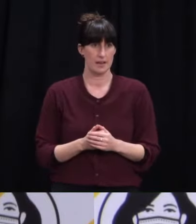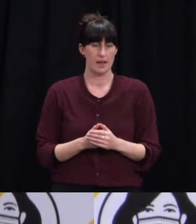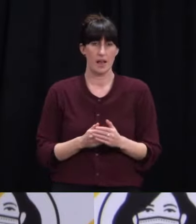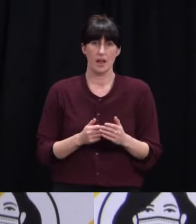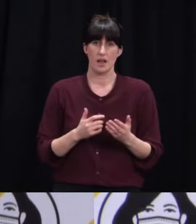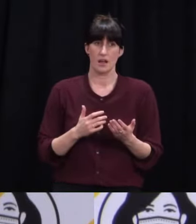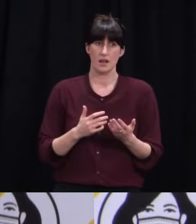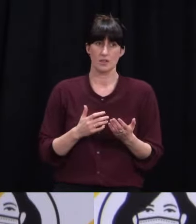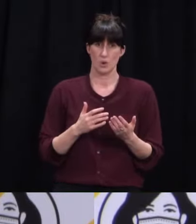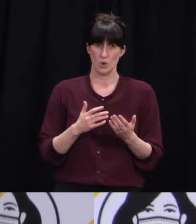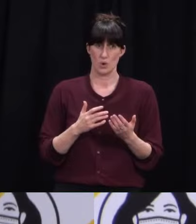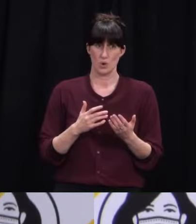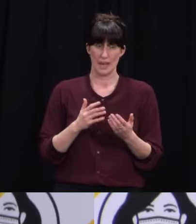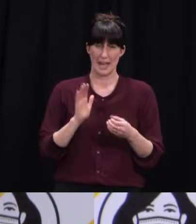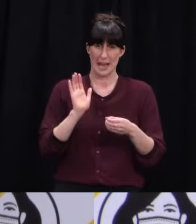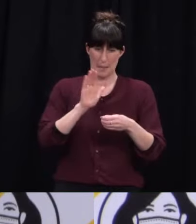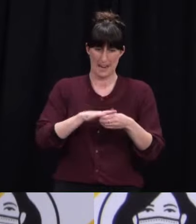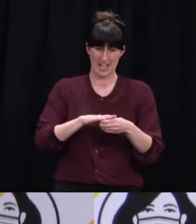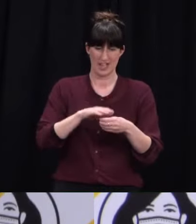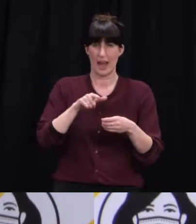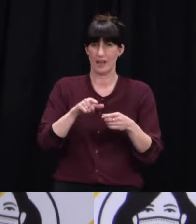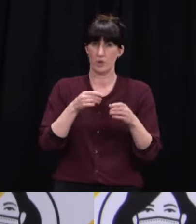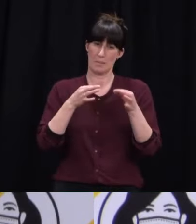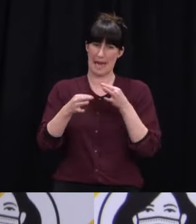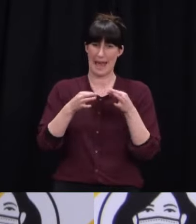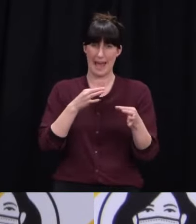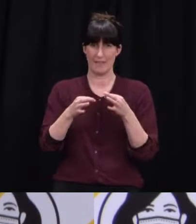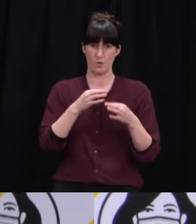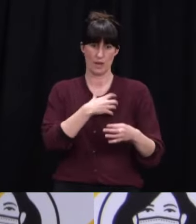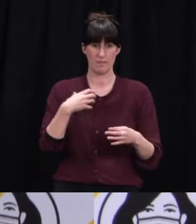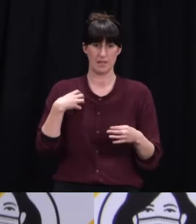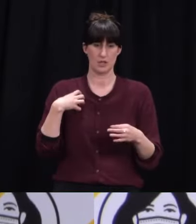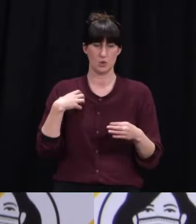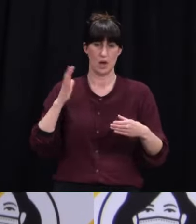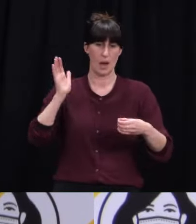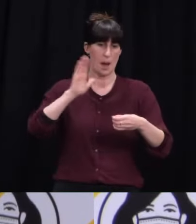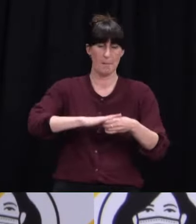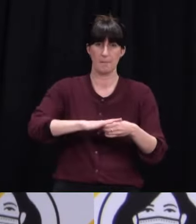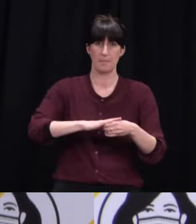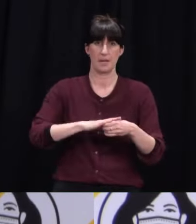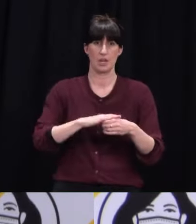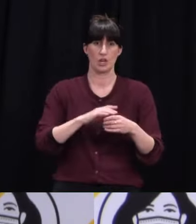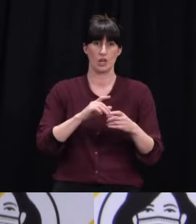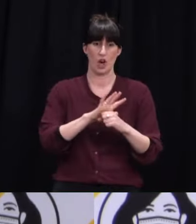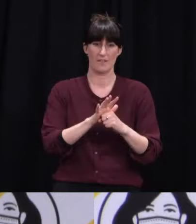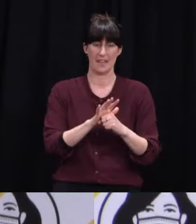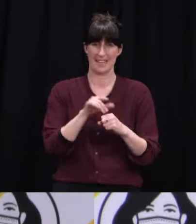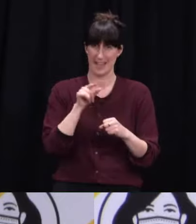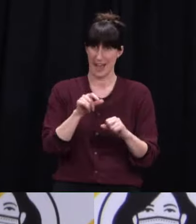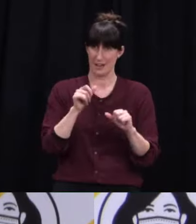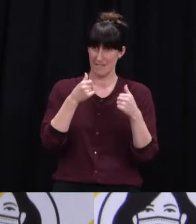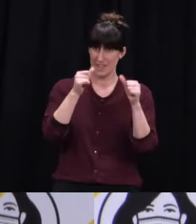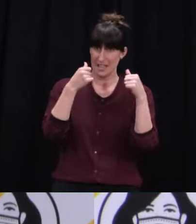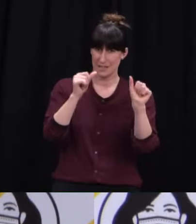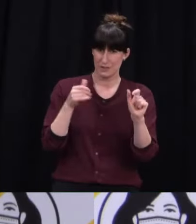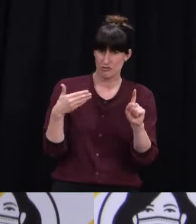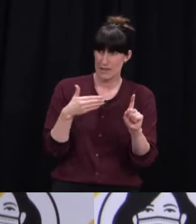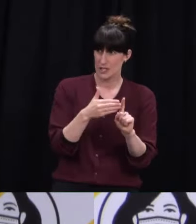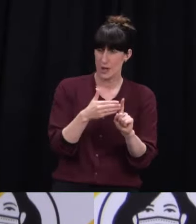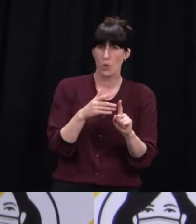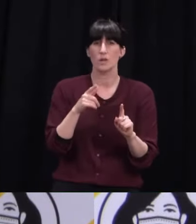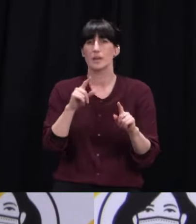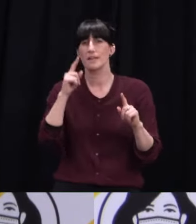long-term viable option with Delta, or do we have to accept a level of infection eventually? I think if you look back to what we were talking about just a few weeks